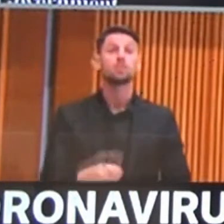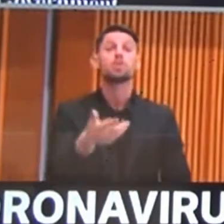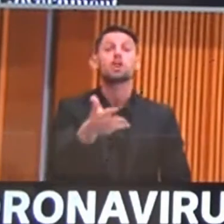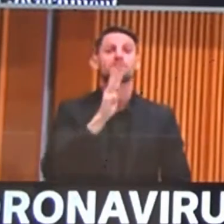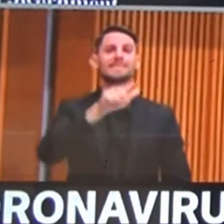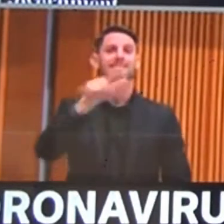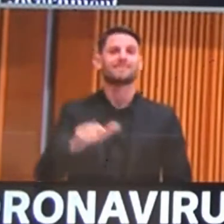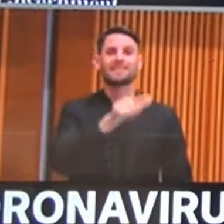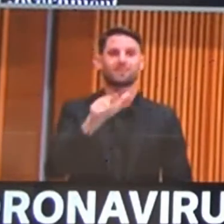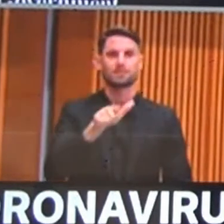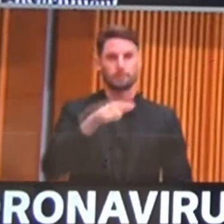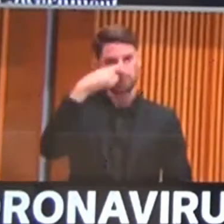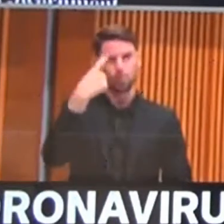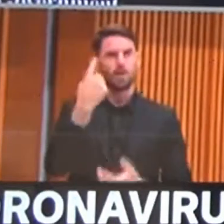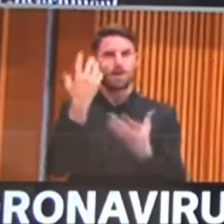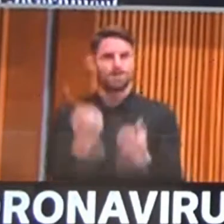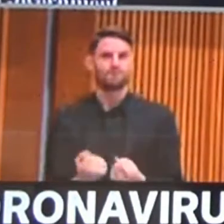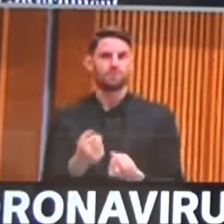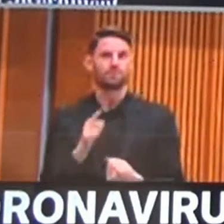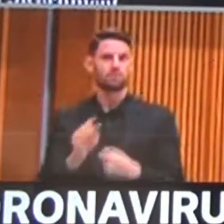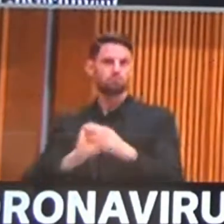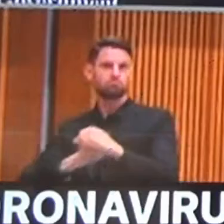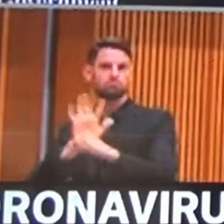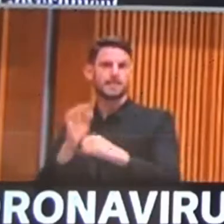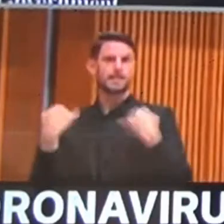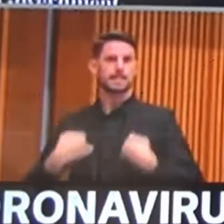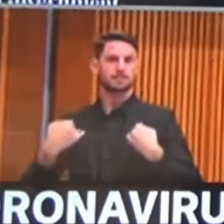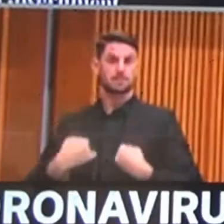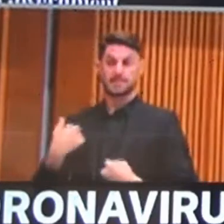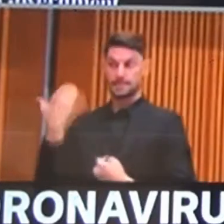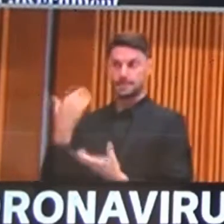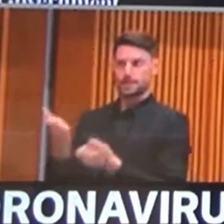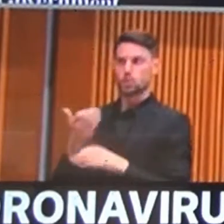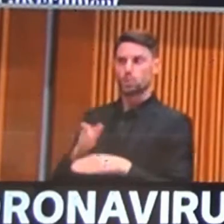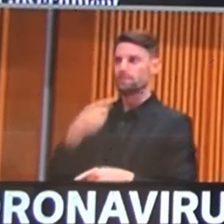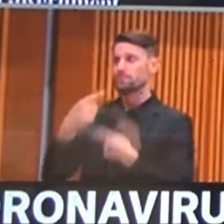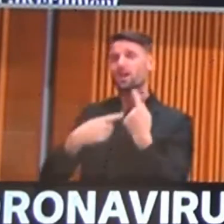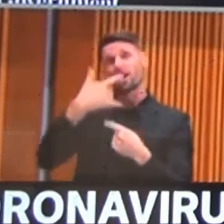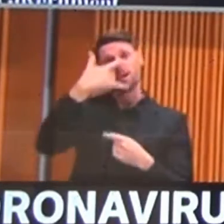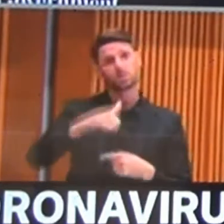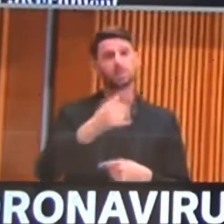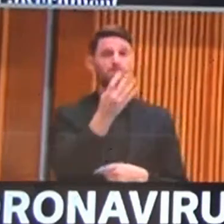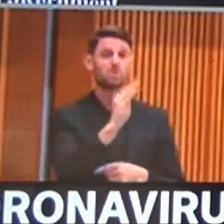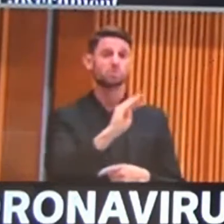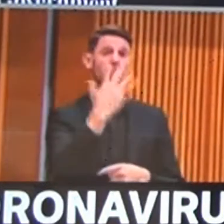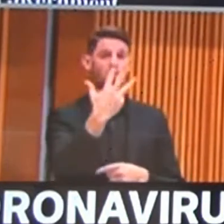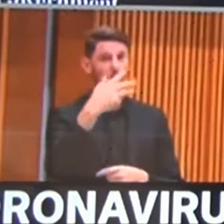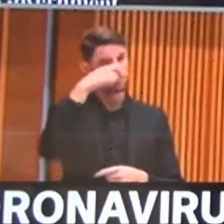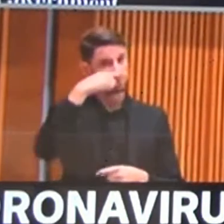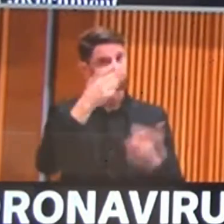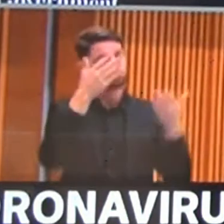5,977 cases on the advice to me from the National Incident Centre just before coming here. Sadly, 49 people